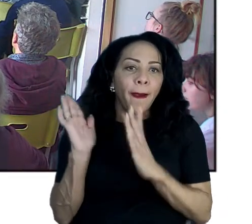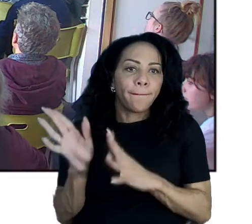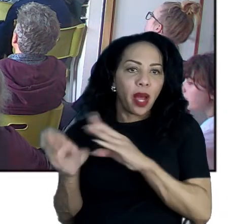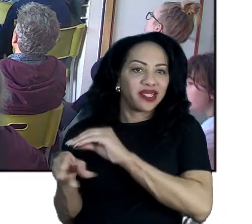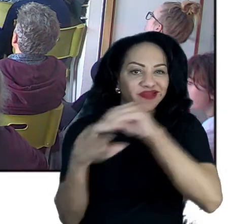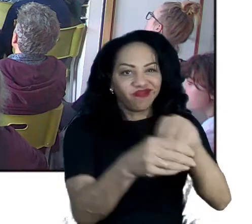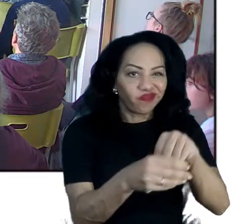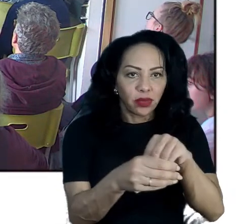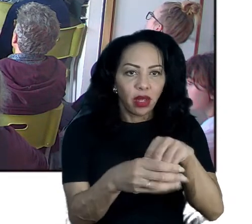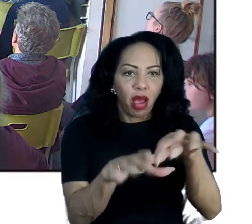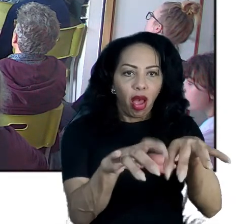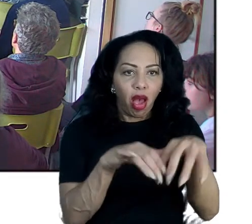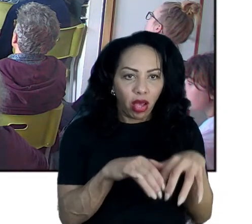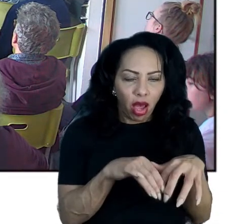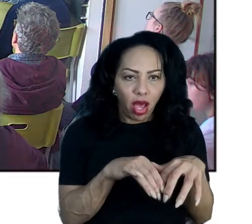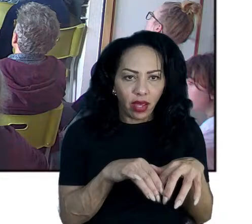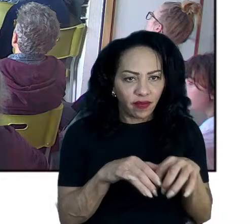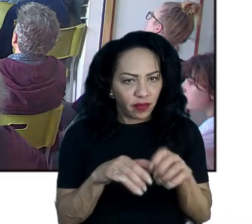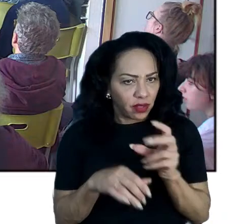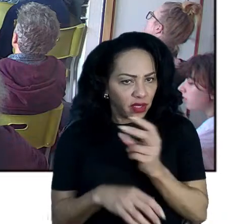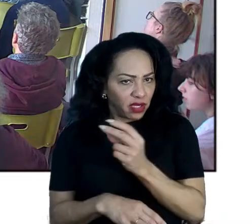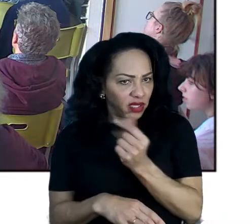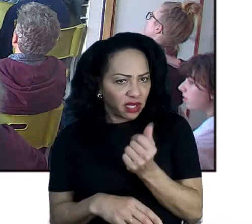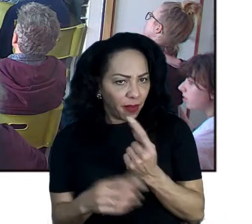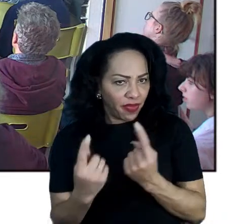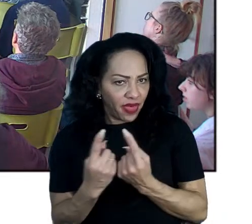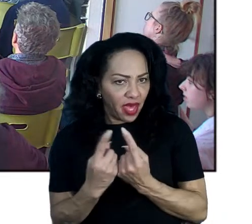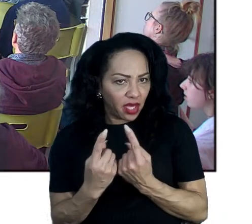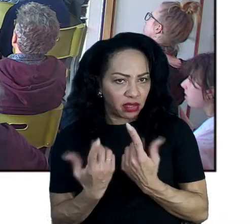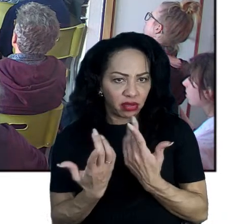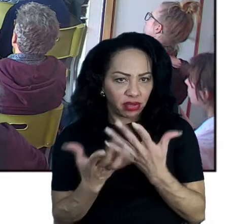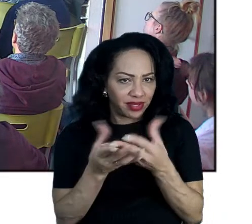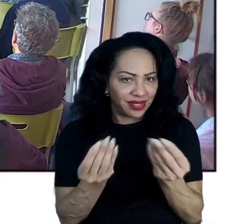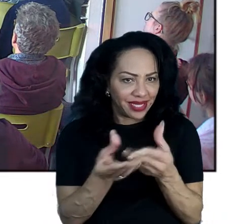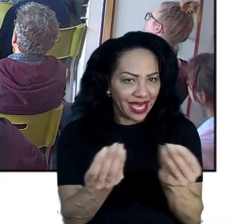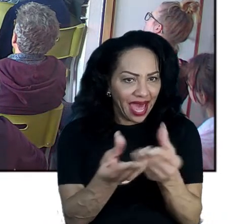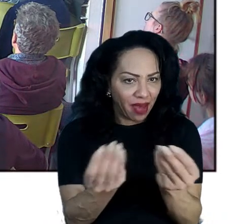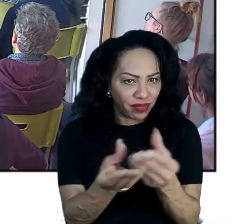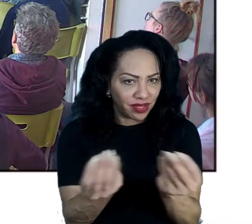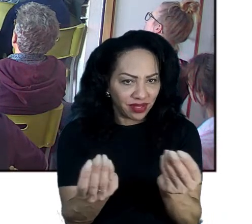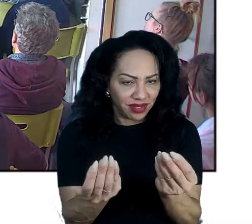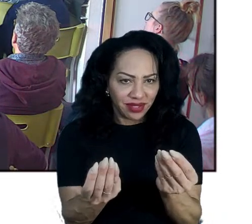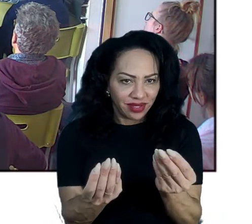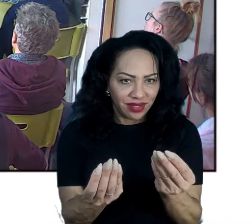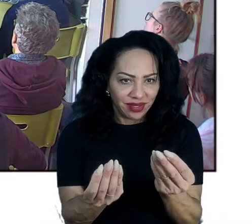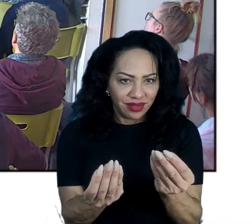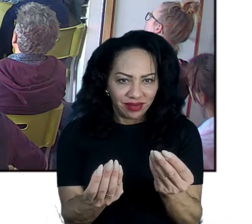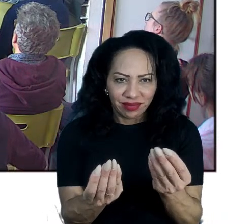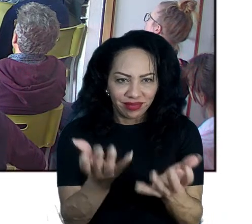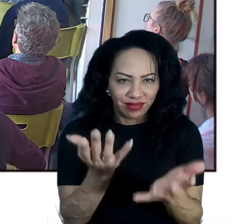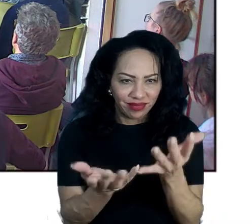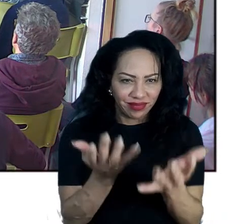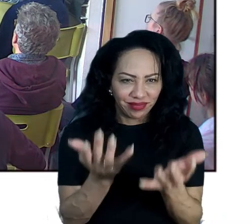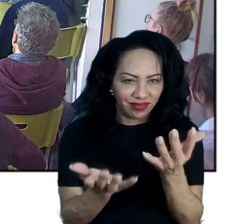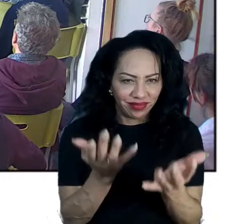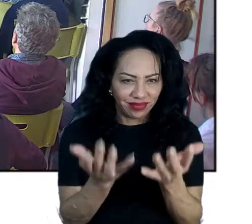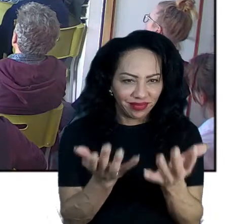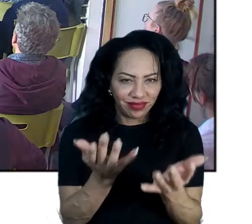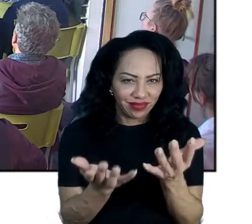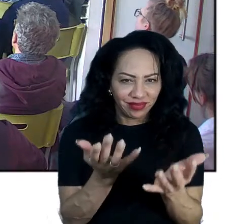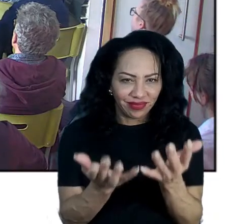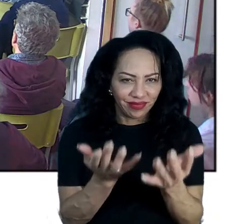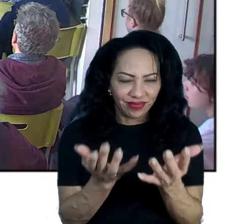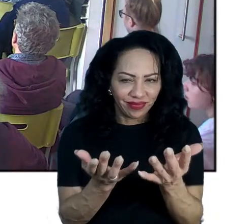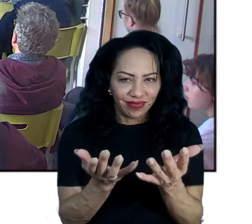What about those things that you... Have you come across things that there are hints of that are missing from the